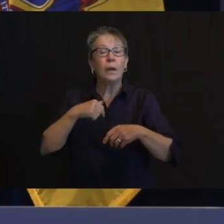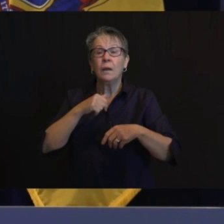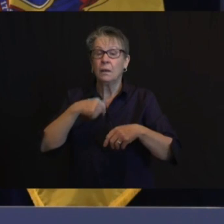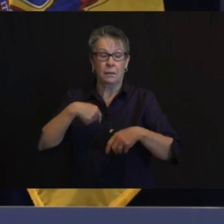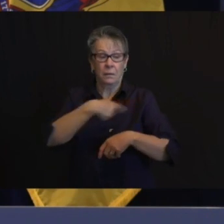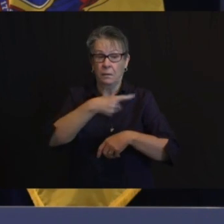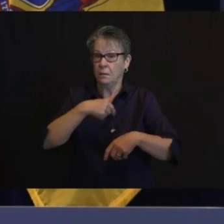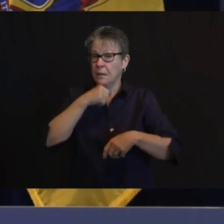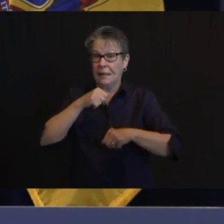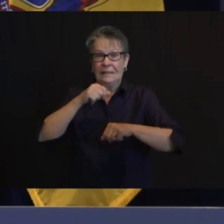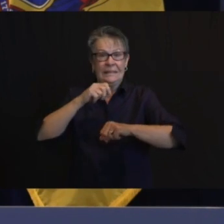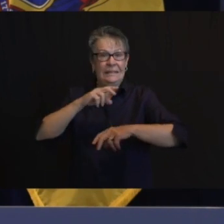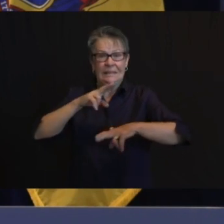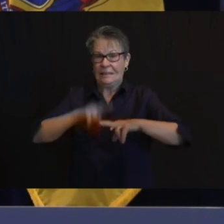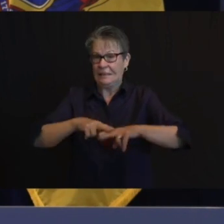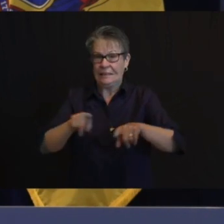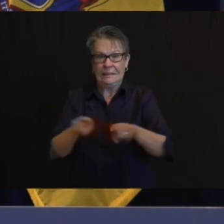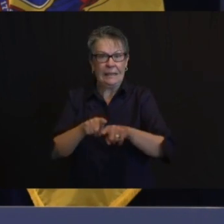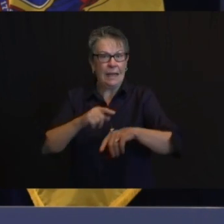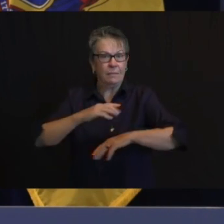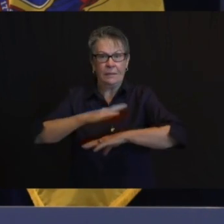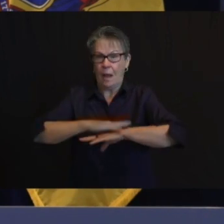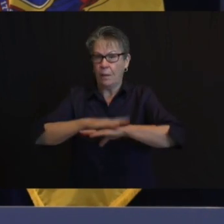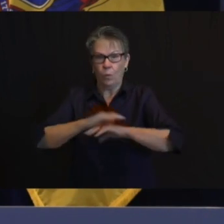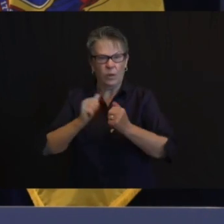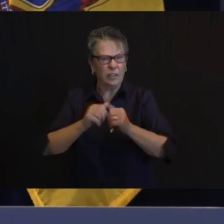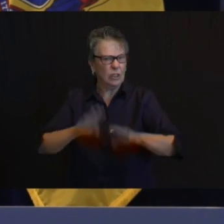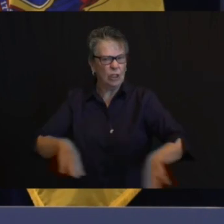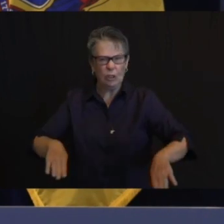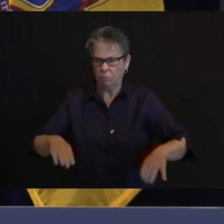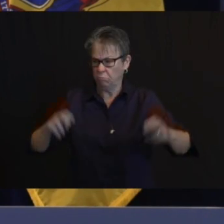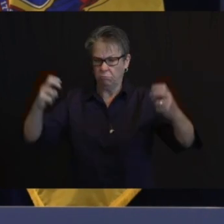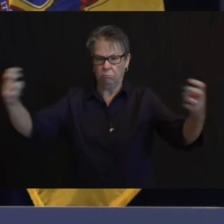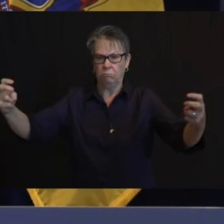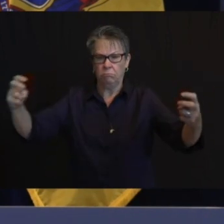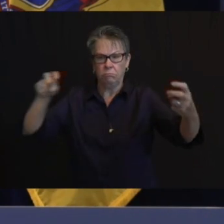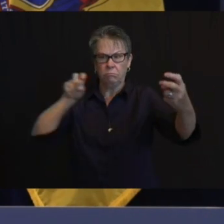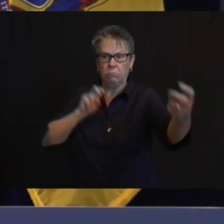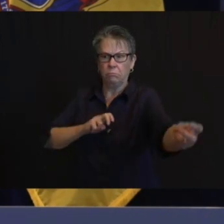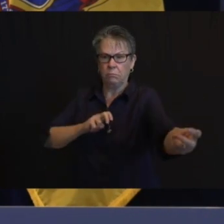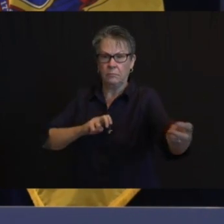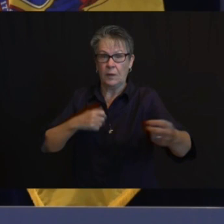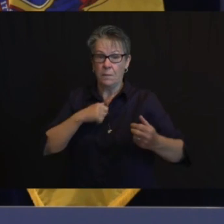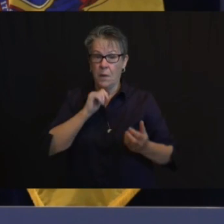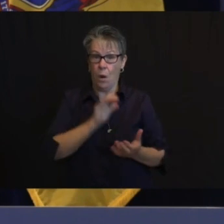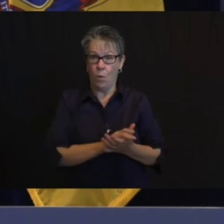this infamous incident, you'll see I was sitting on the end beside my wife. Even then,